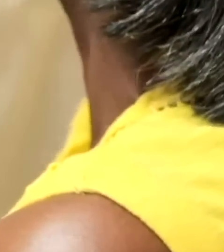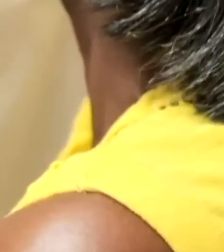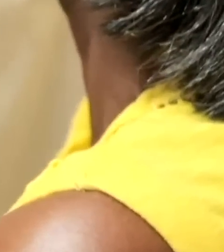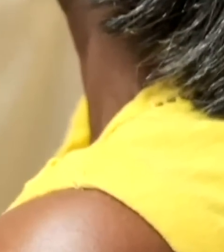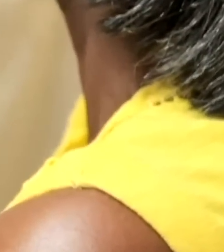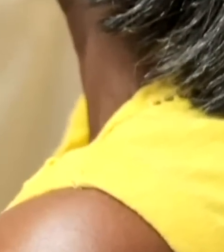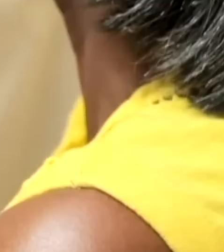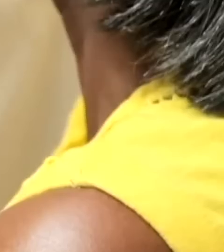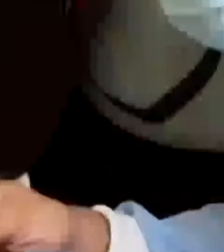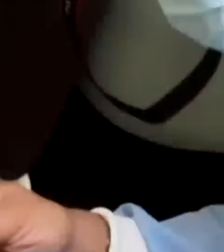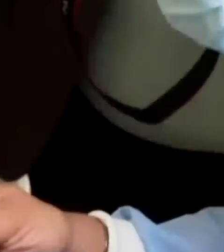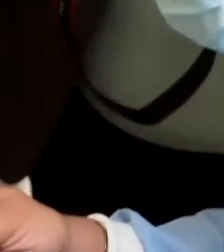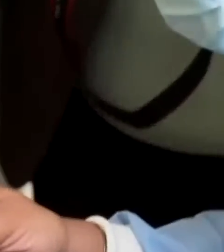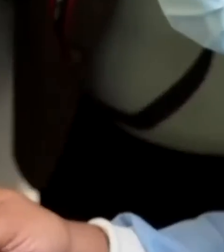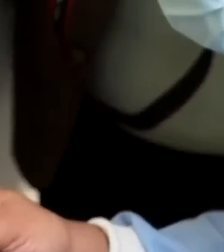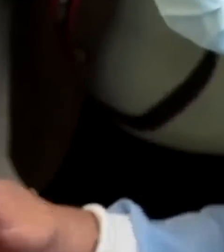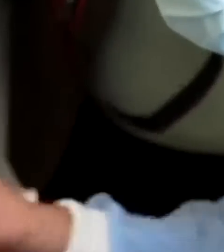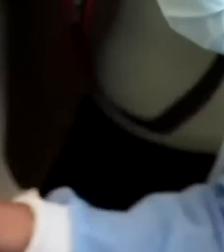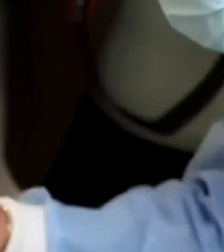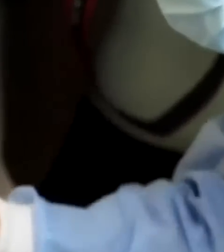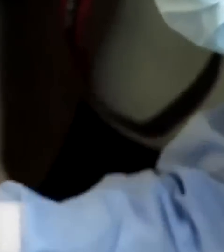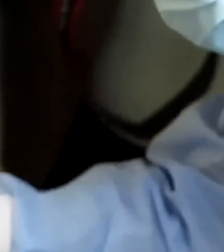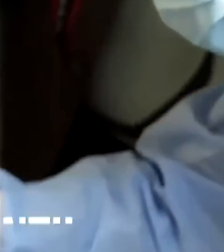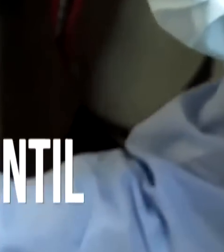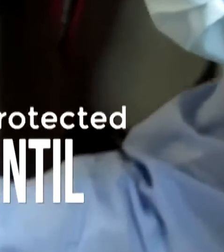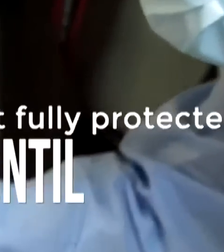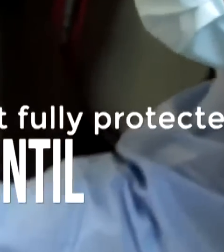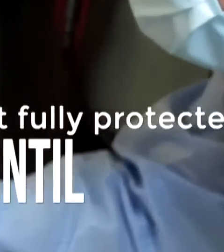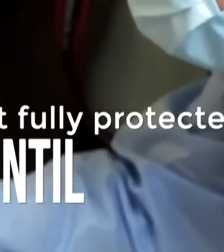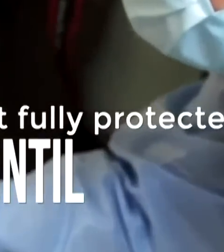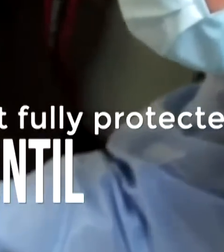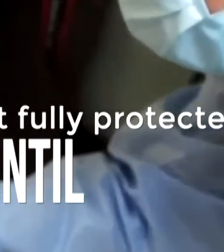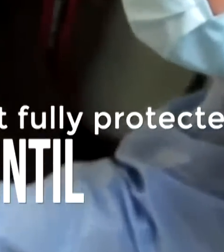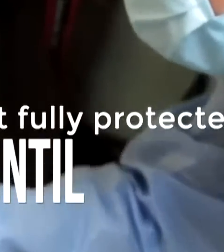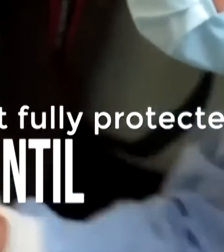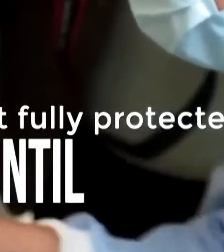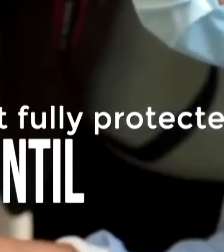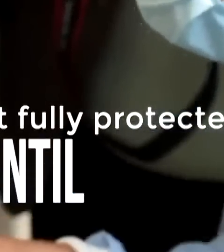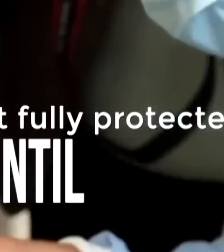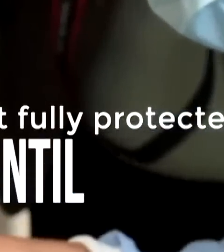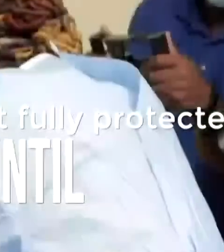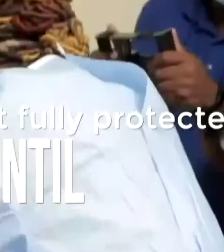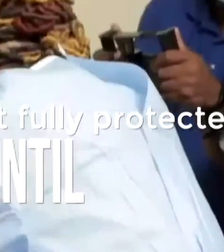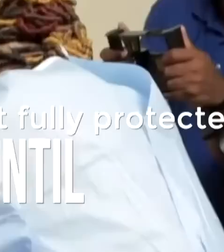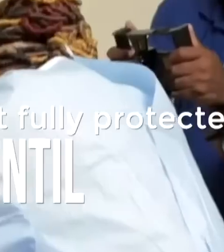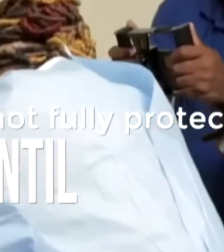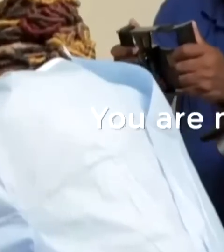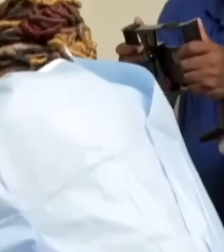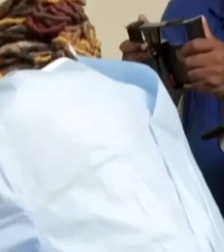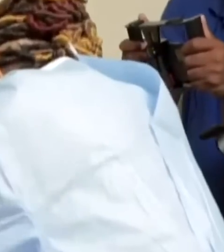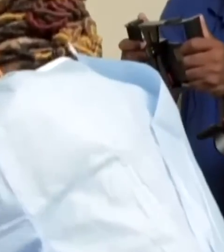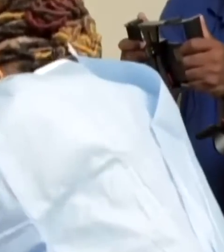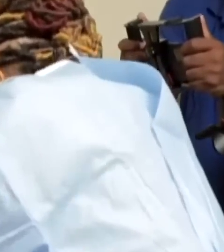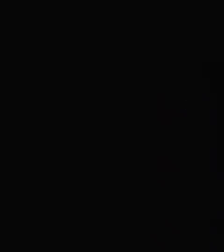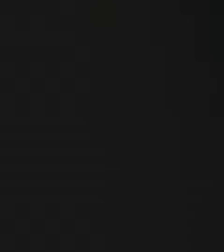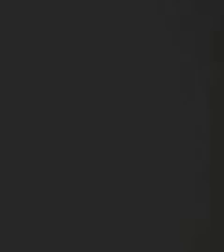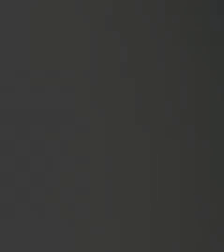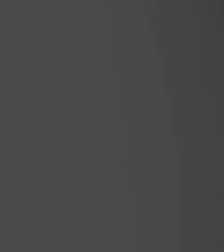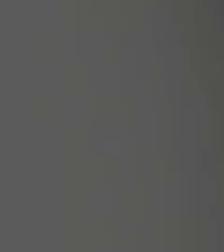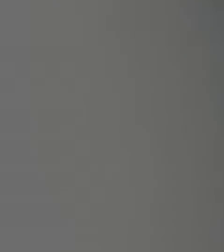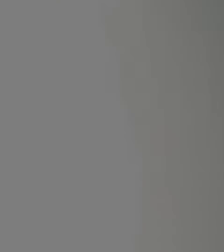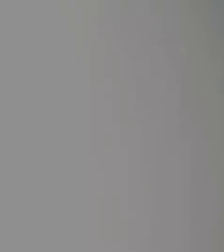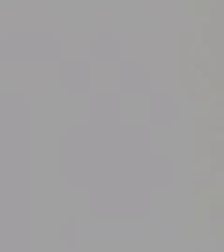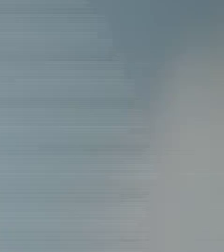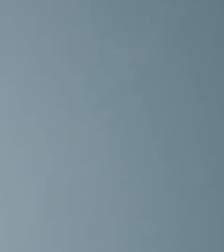82% effective at preventing COVID-19 infection. However, you are not fully protected until 10 to 14 days.